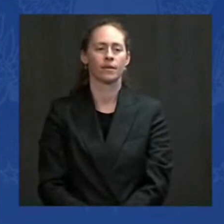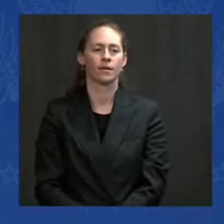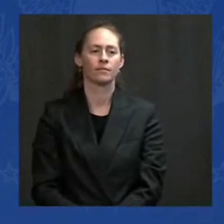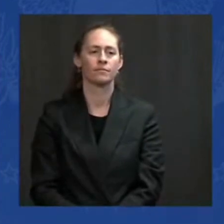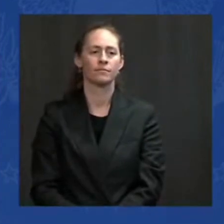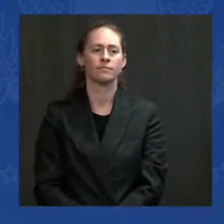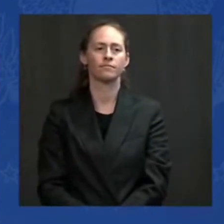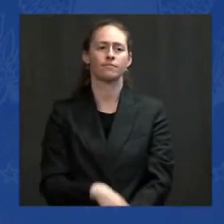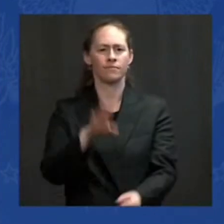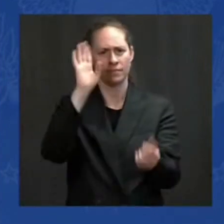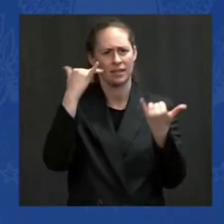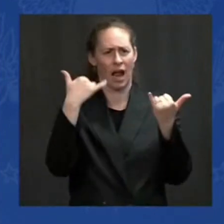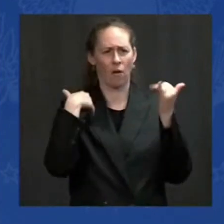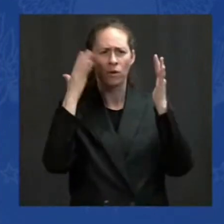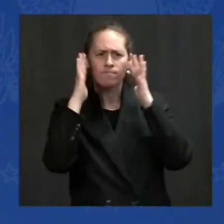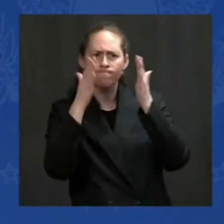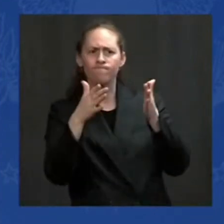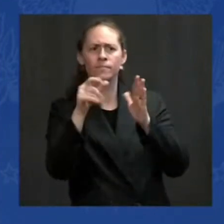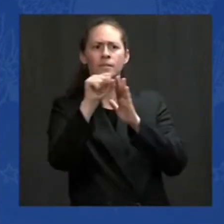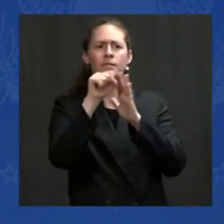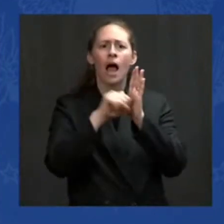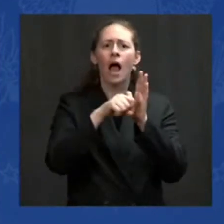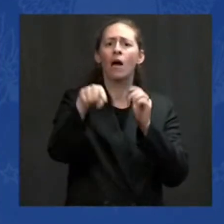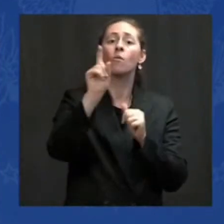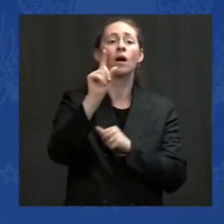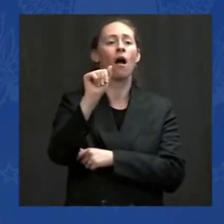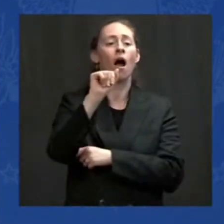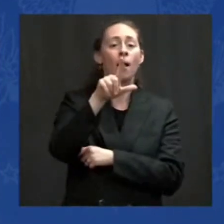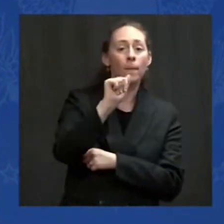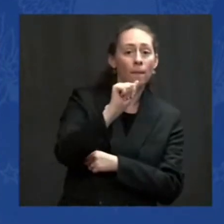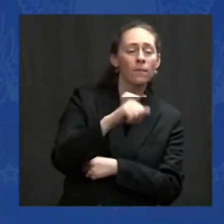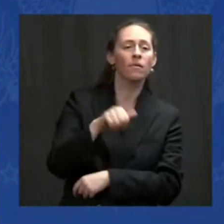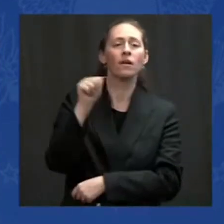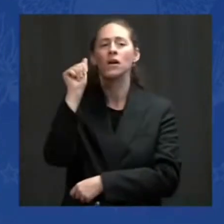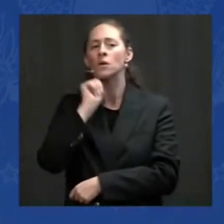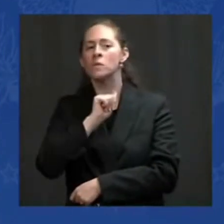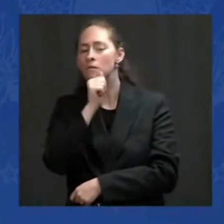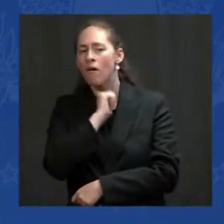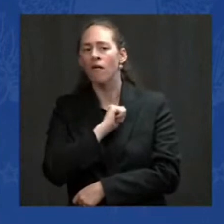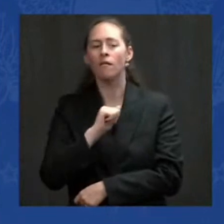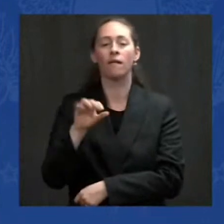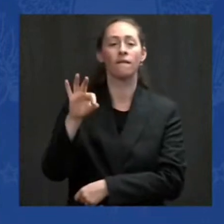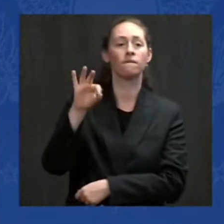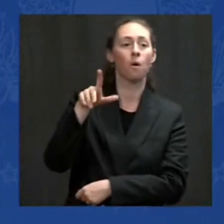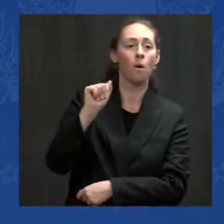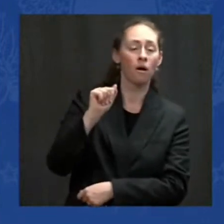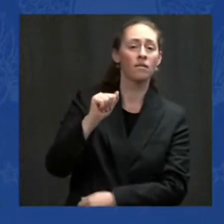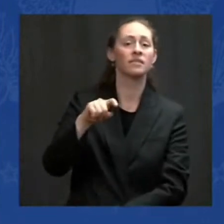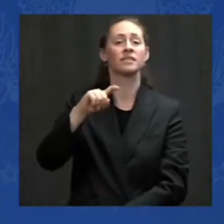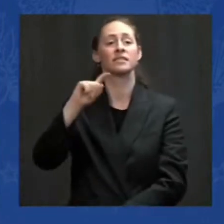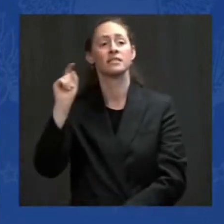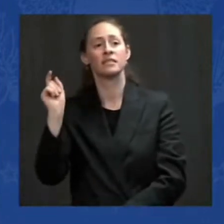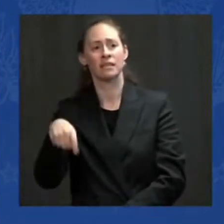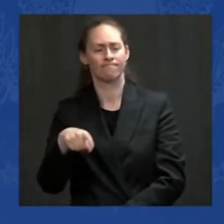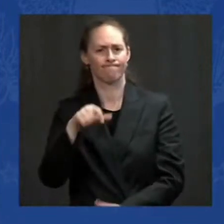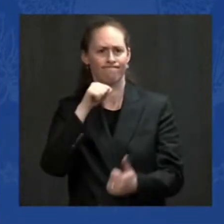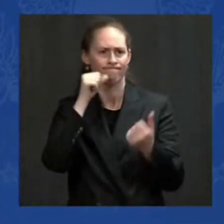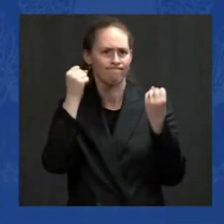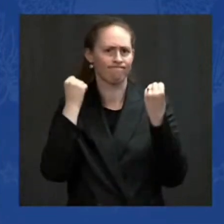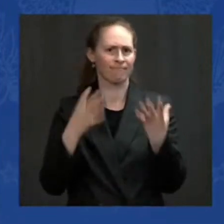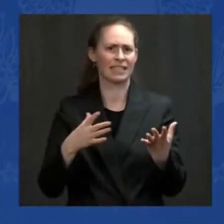states including Alabama, Arizona, Florida, Georgia, and Texas, states with some of the lowest vaccination rates.